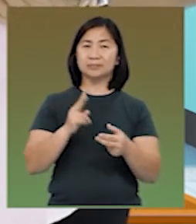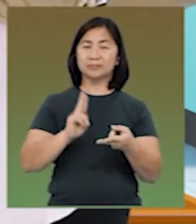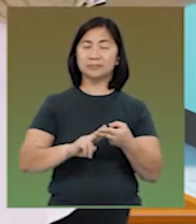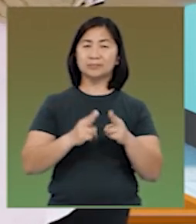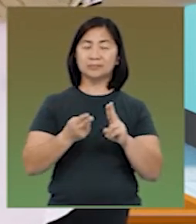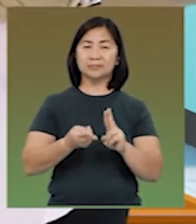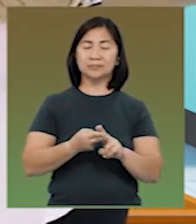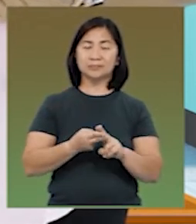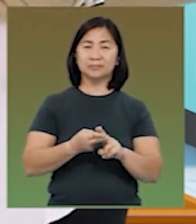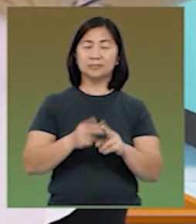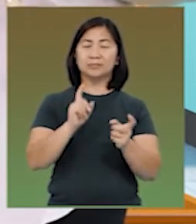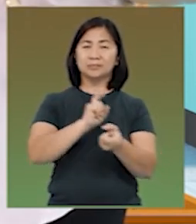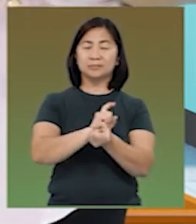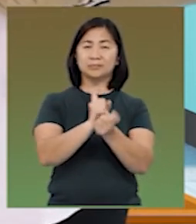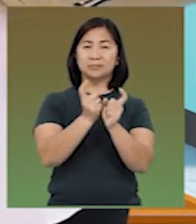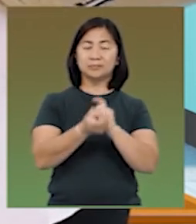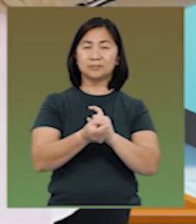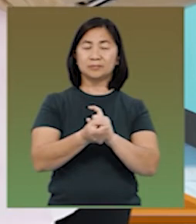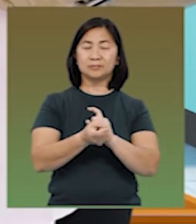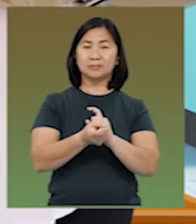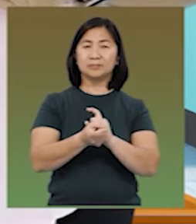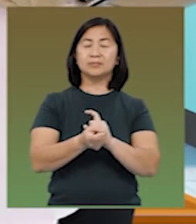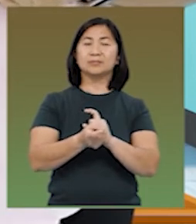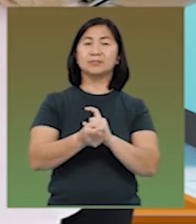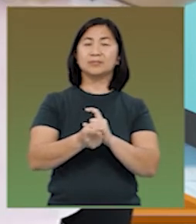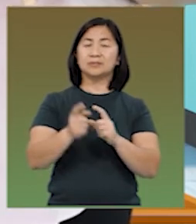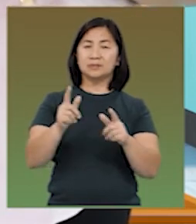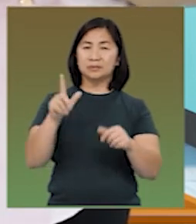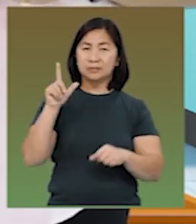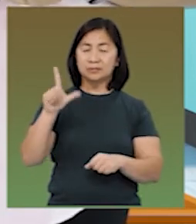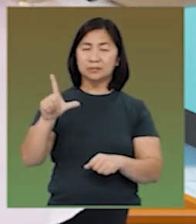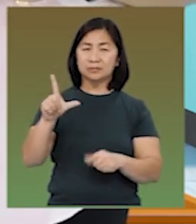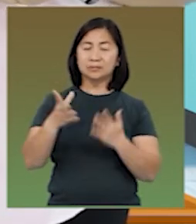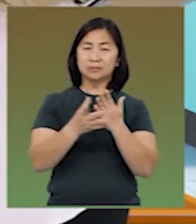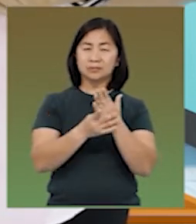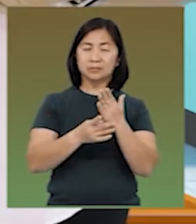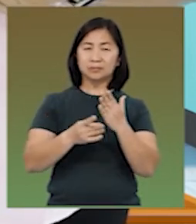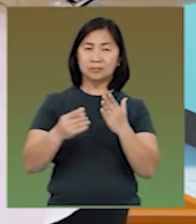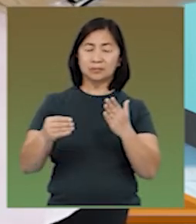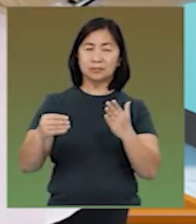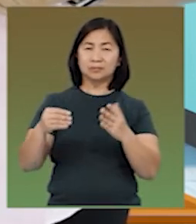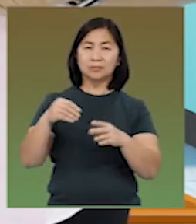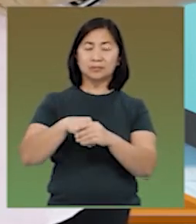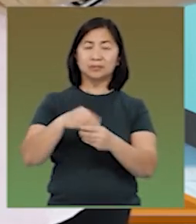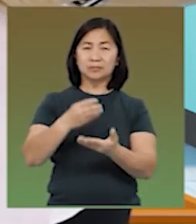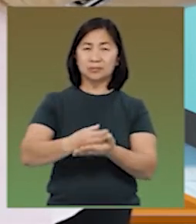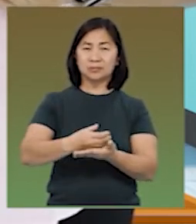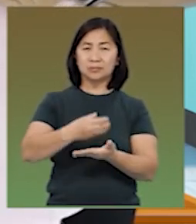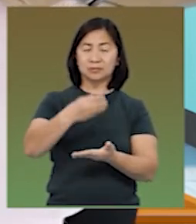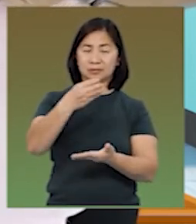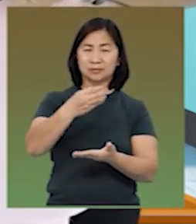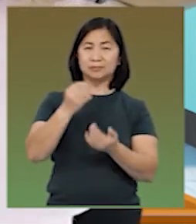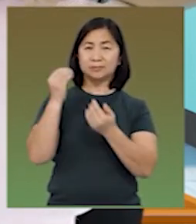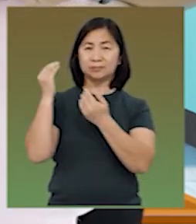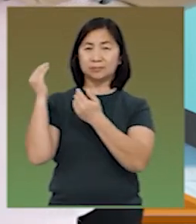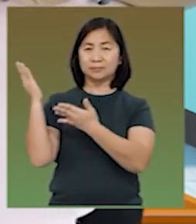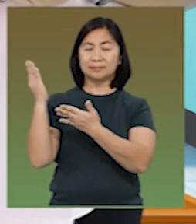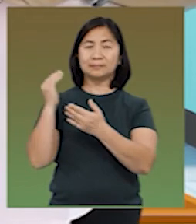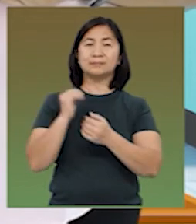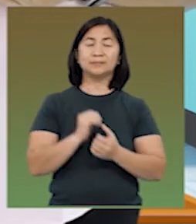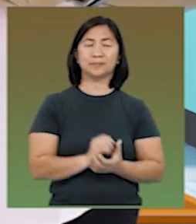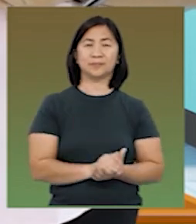Kalawang bilang. I-convert into liters ang oil na nasa container.